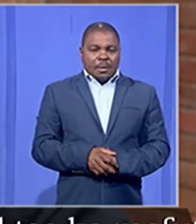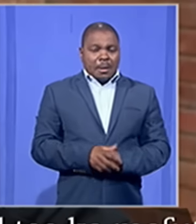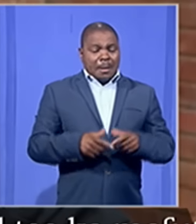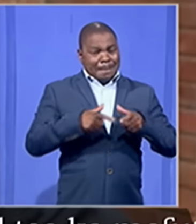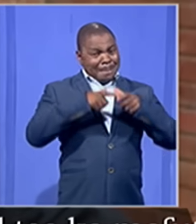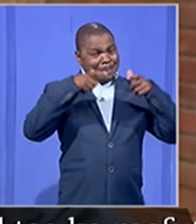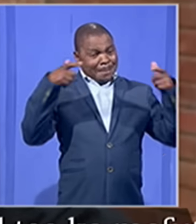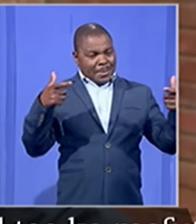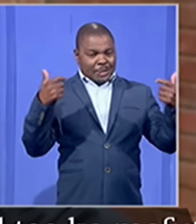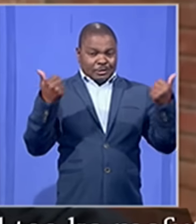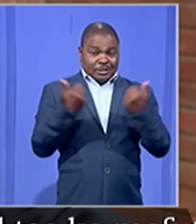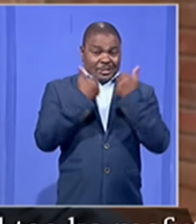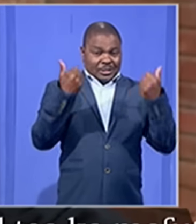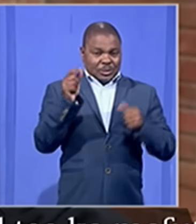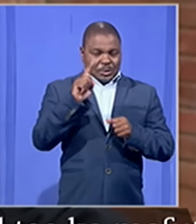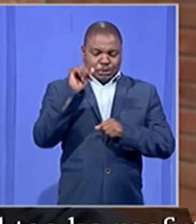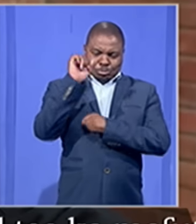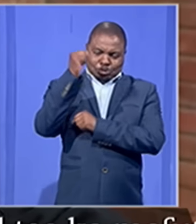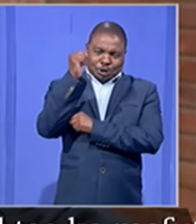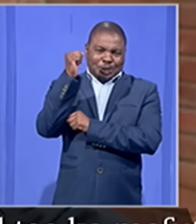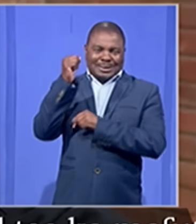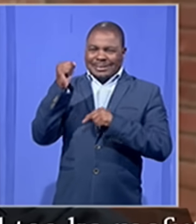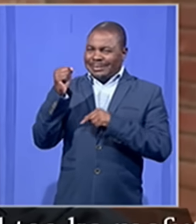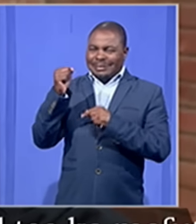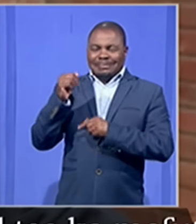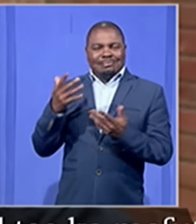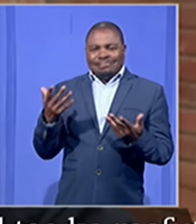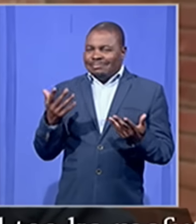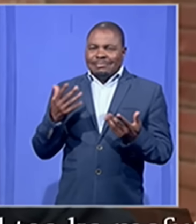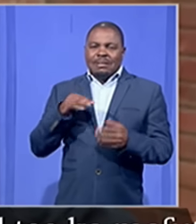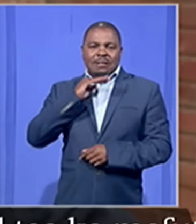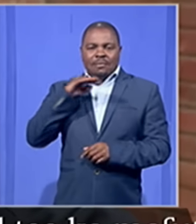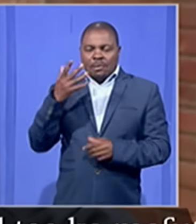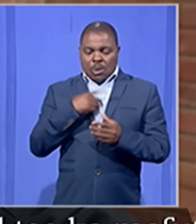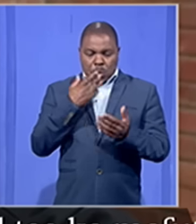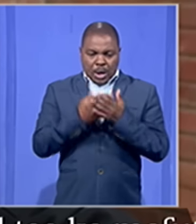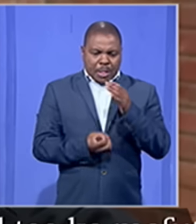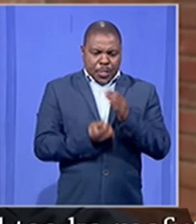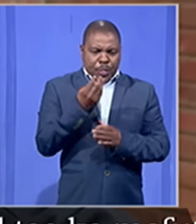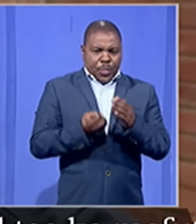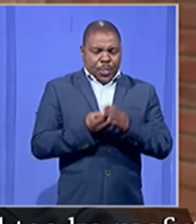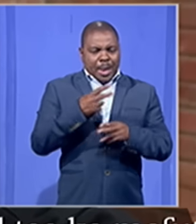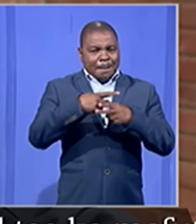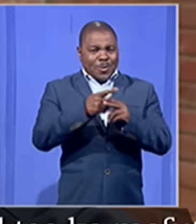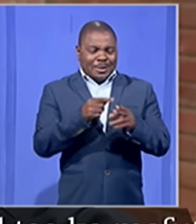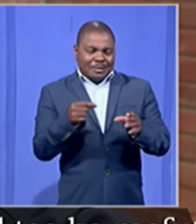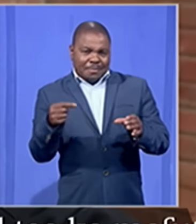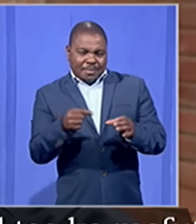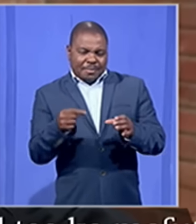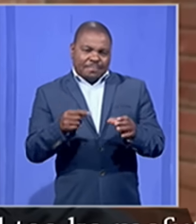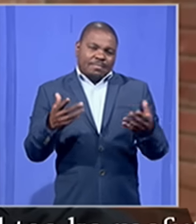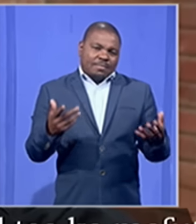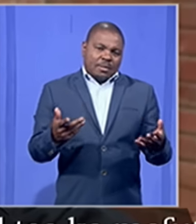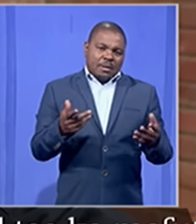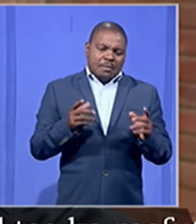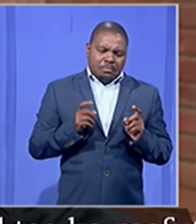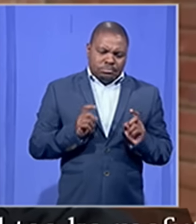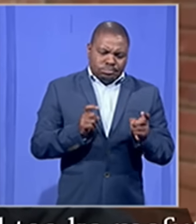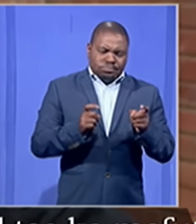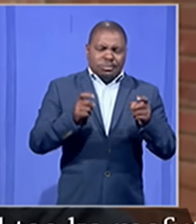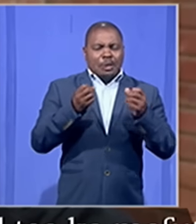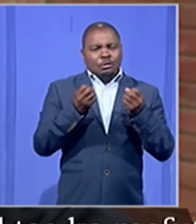ke tšona tša go tlhoka metšhini ye e leng goreng e ka kgona go tšweleletša product ya rena ka nomoro ye e